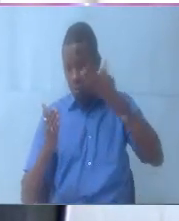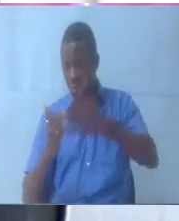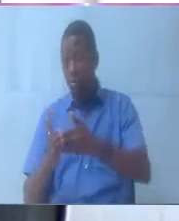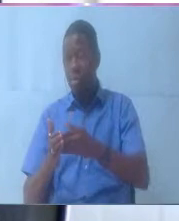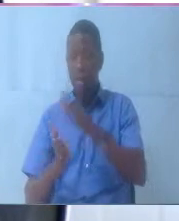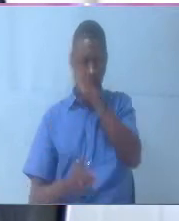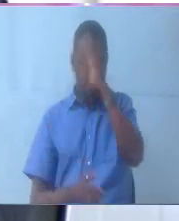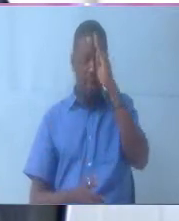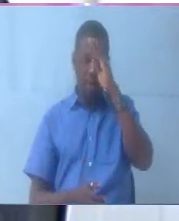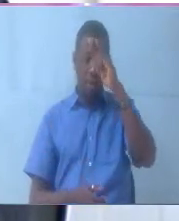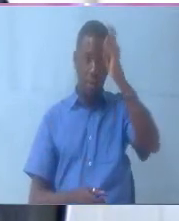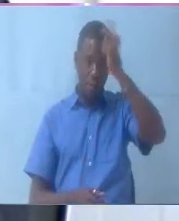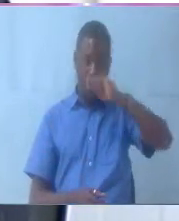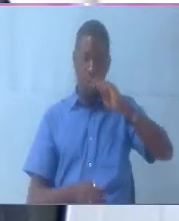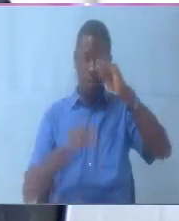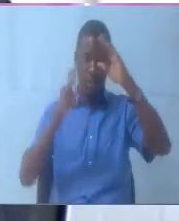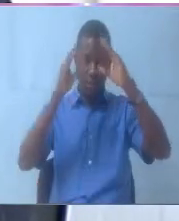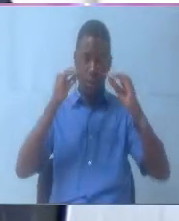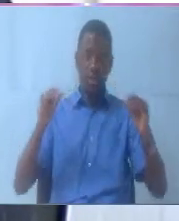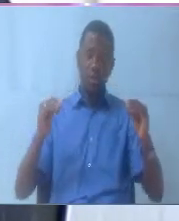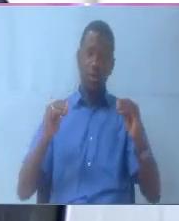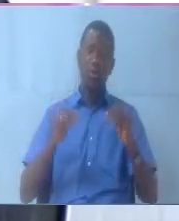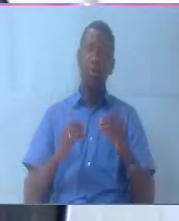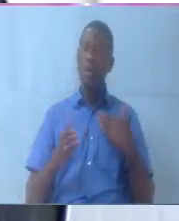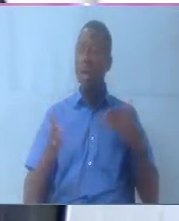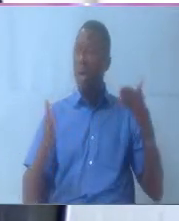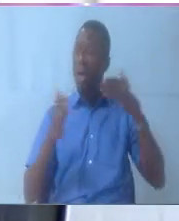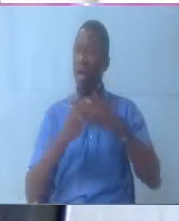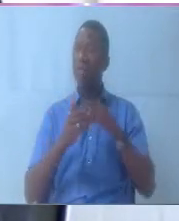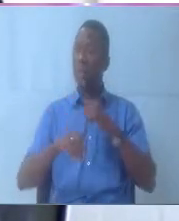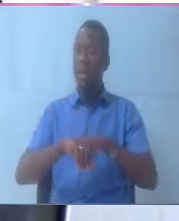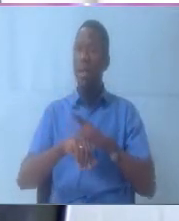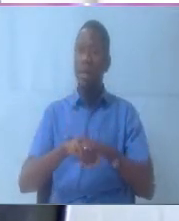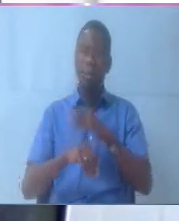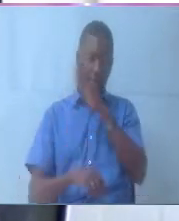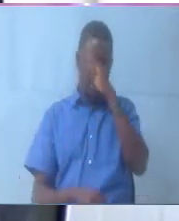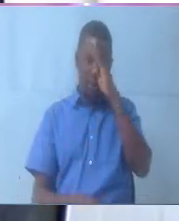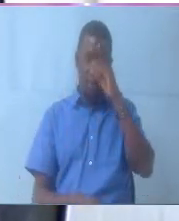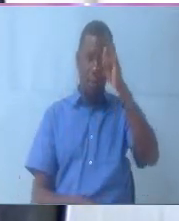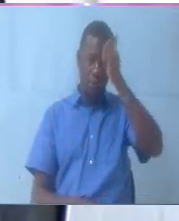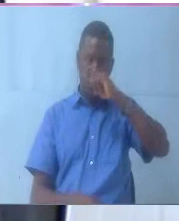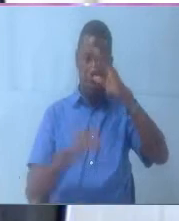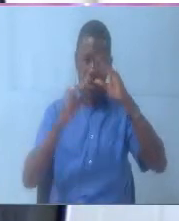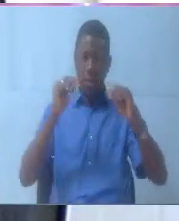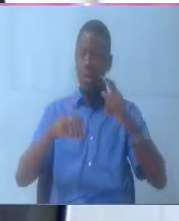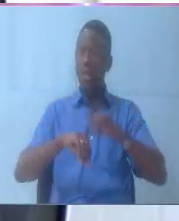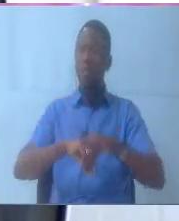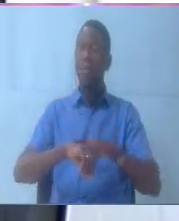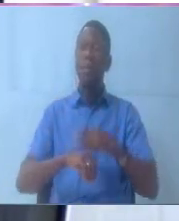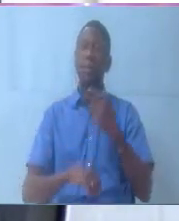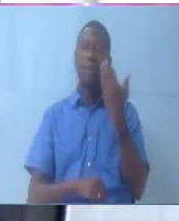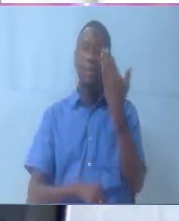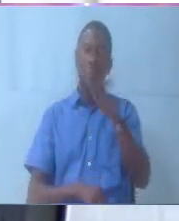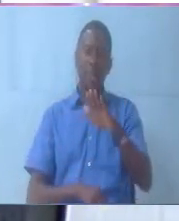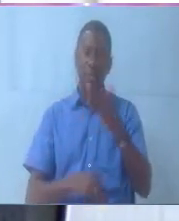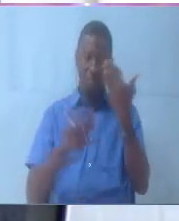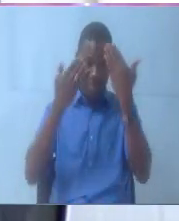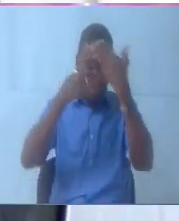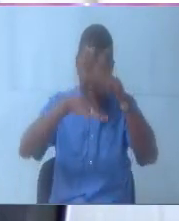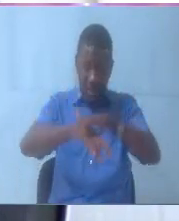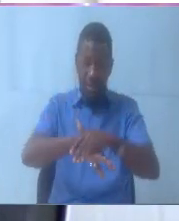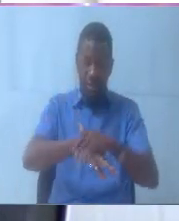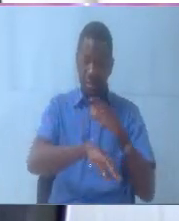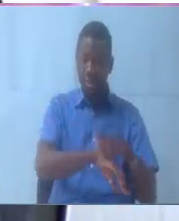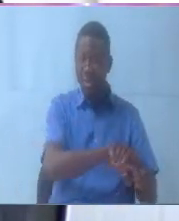Brikama police station Arrived at Brikama police station at 10 o'clock around that time. mfuta Brikama police station to talanta ma I fangola was taken into a very small